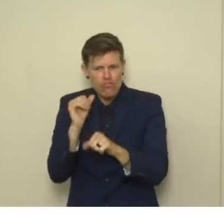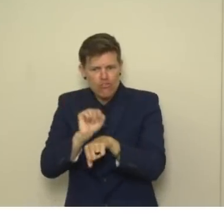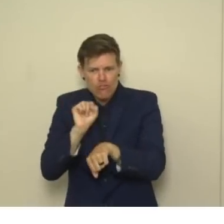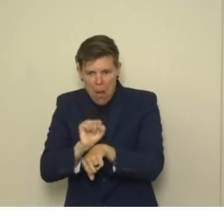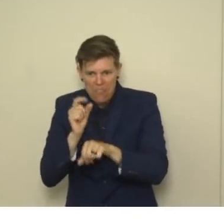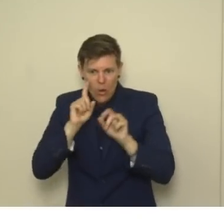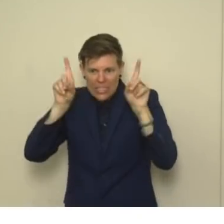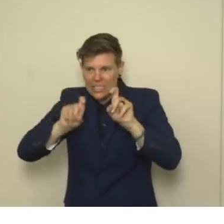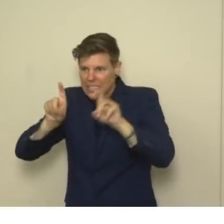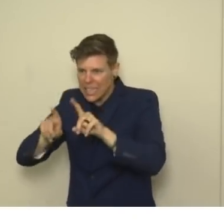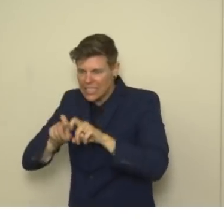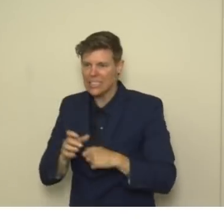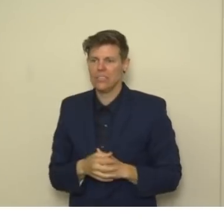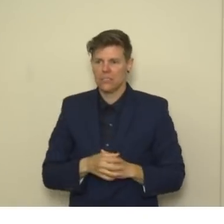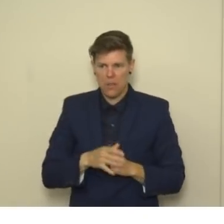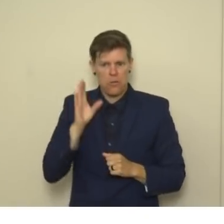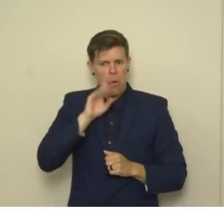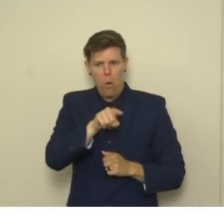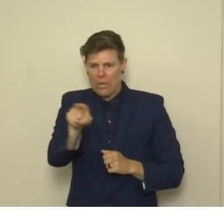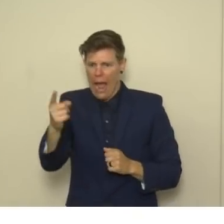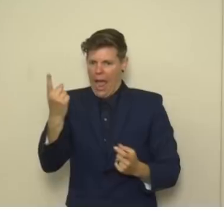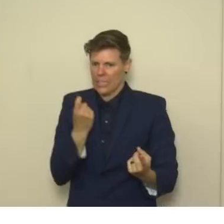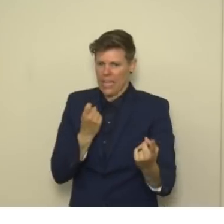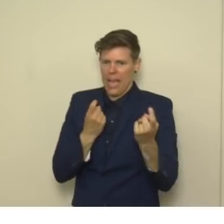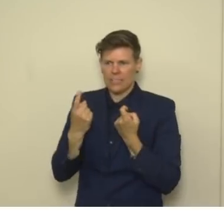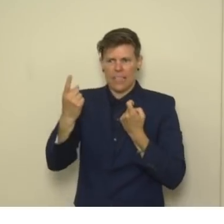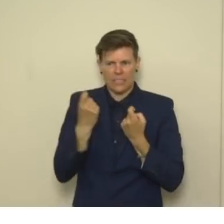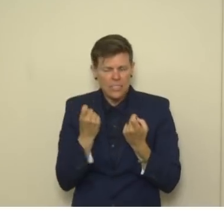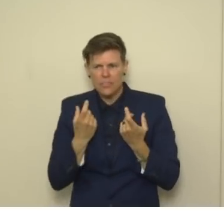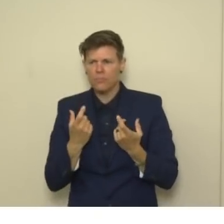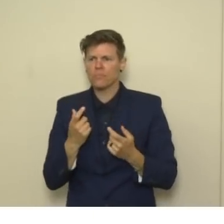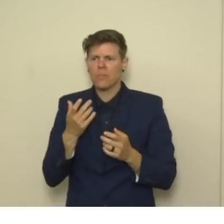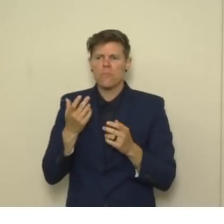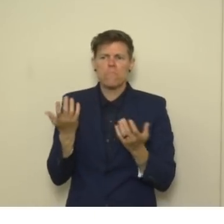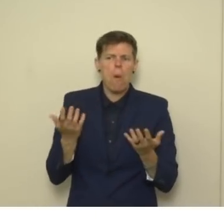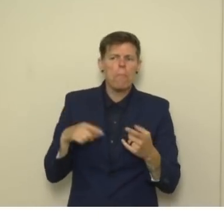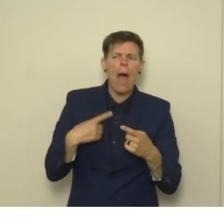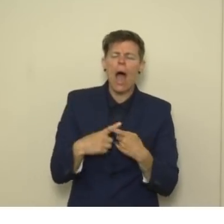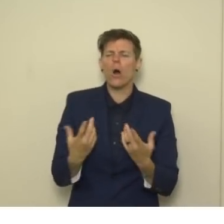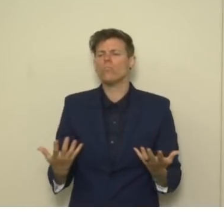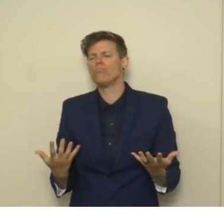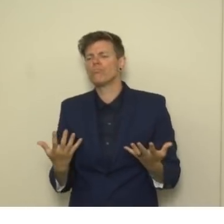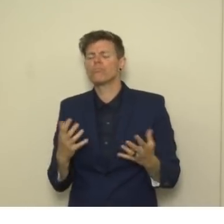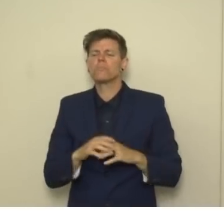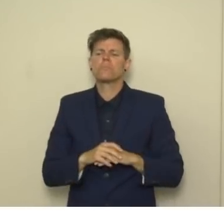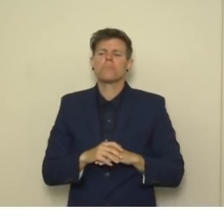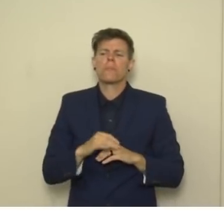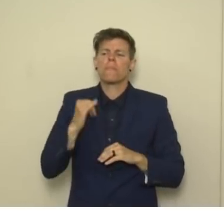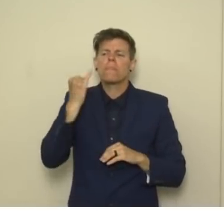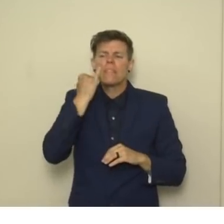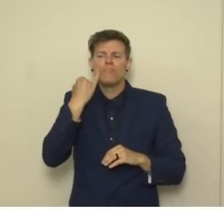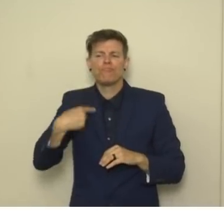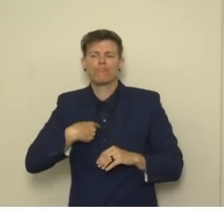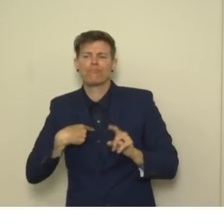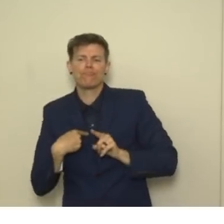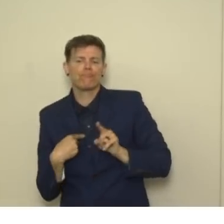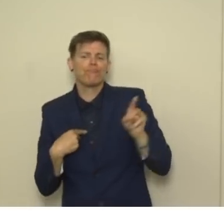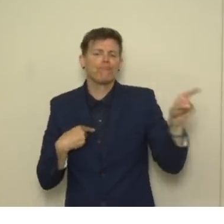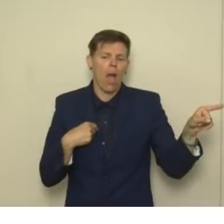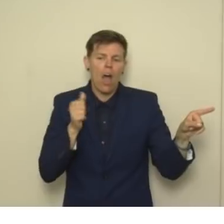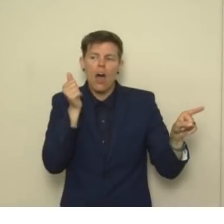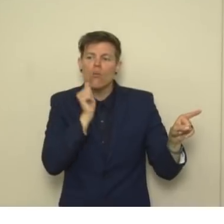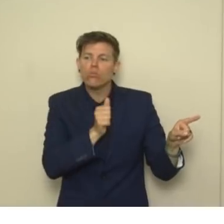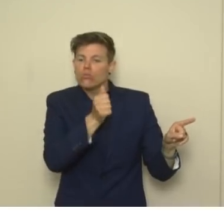of questions also about what about if someone from New Mexico gets hospitalized in Arizona, or what if someone out of,